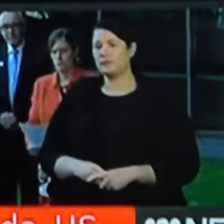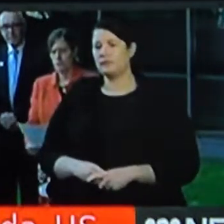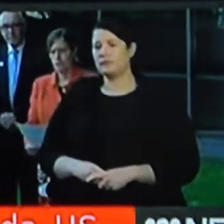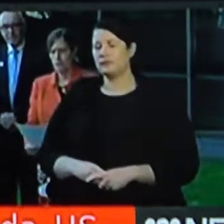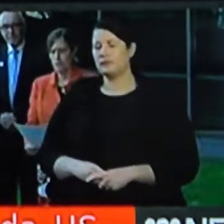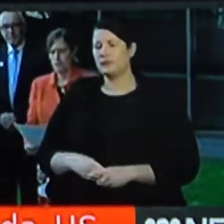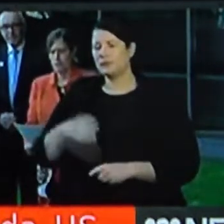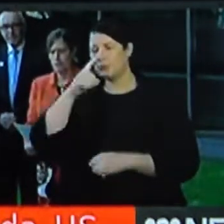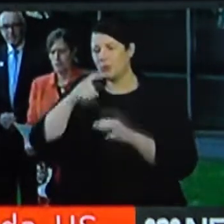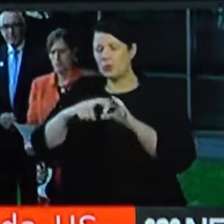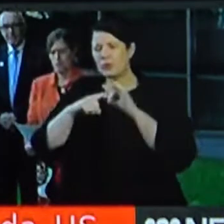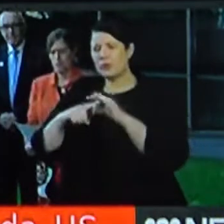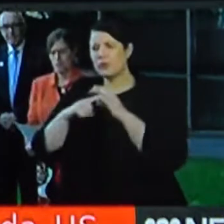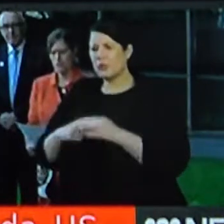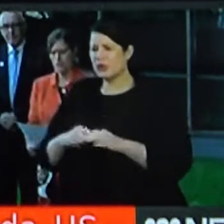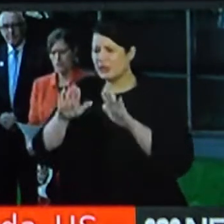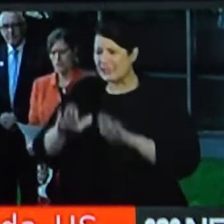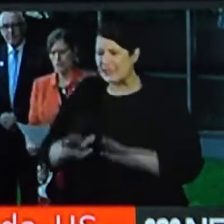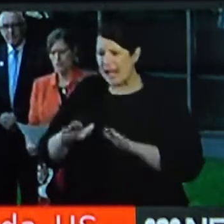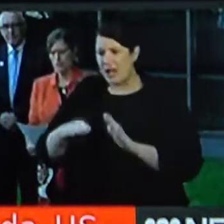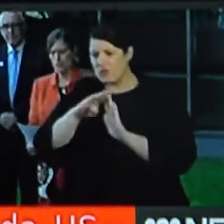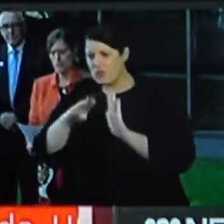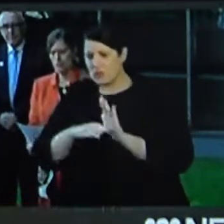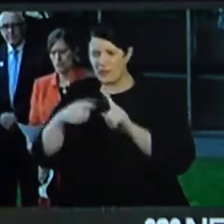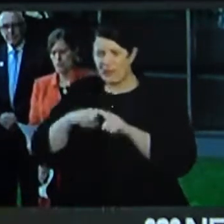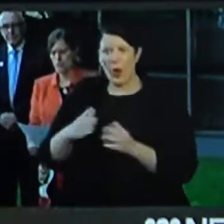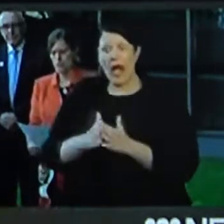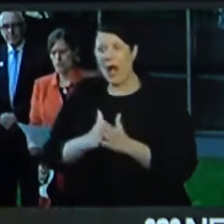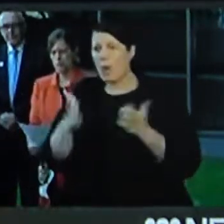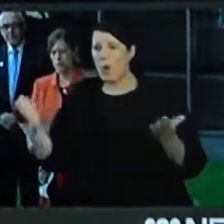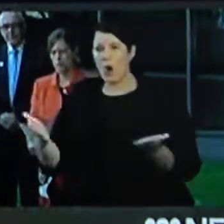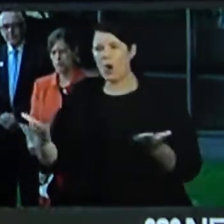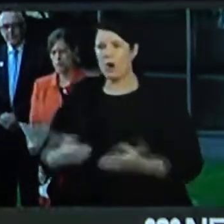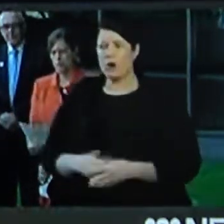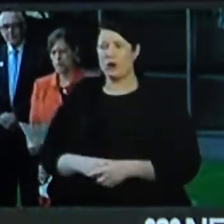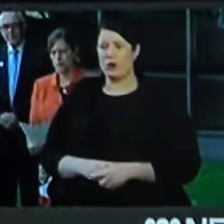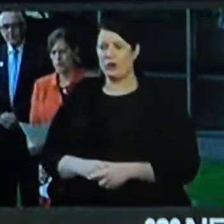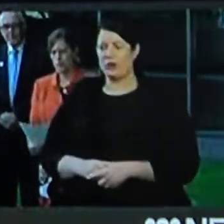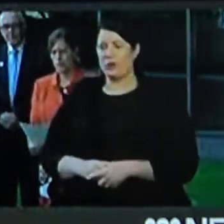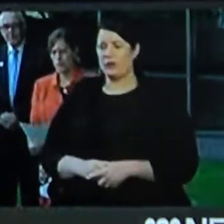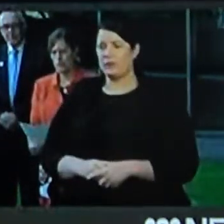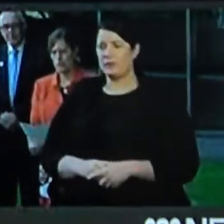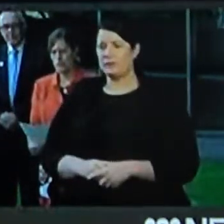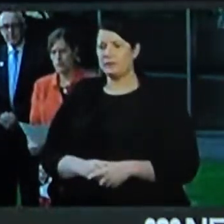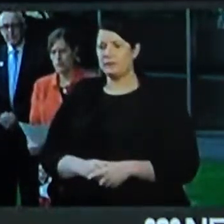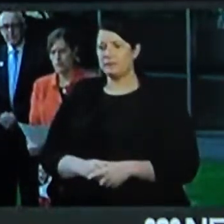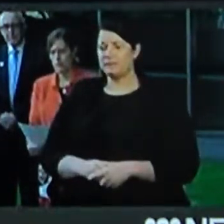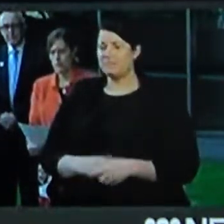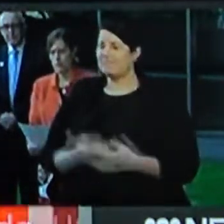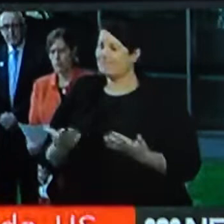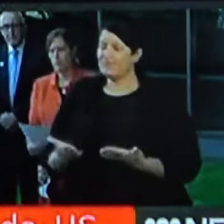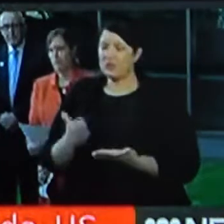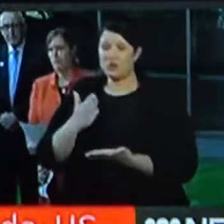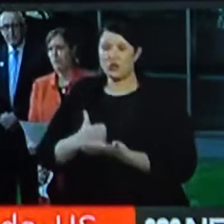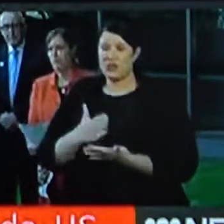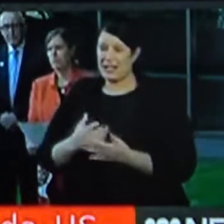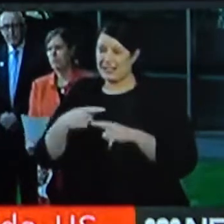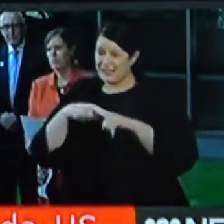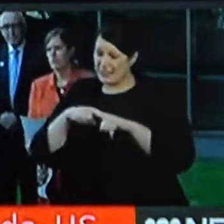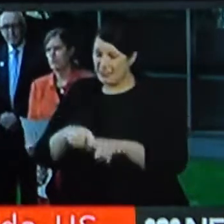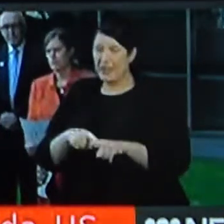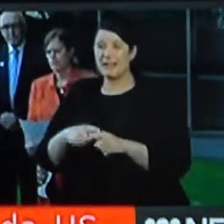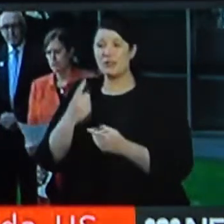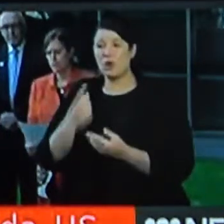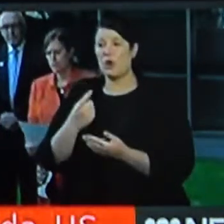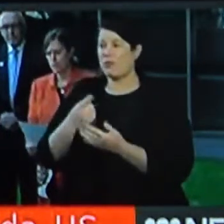are we going to be in this state for? Well, that depends on a number of different things, and most importantly and critically, it depends on the health advice. The